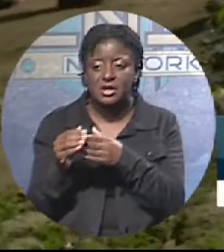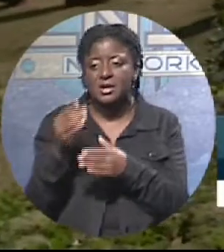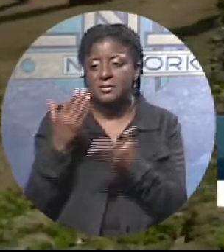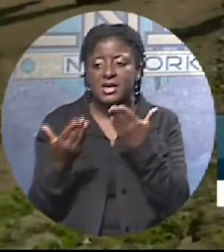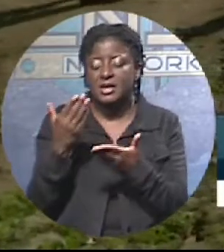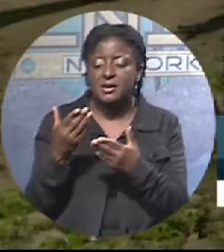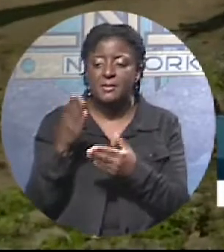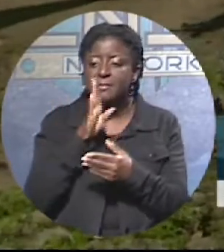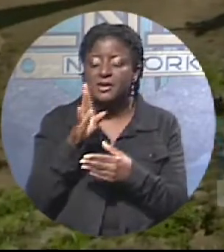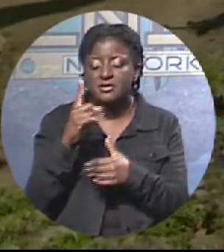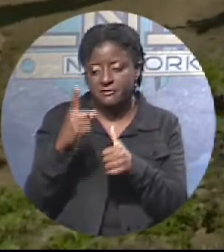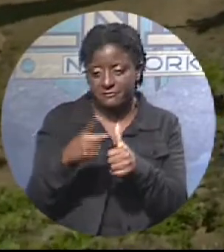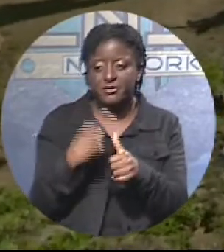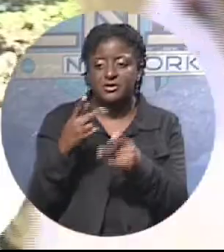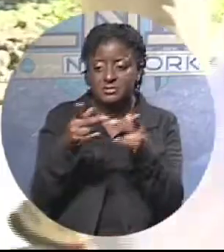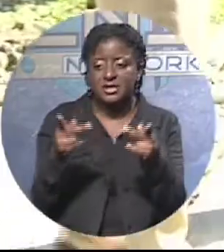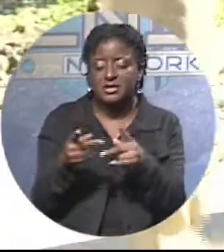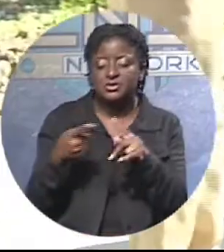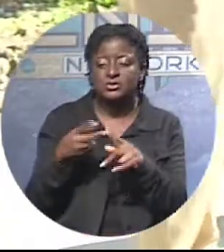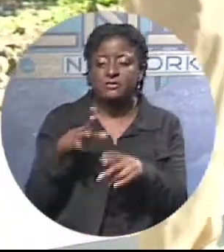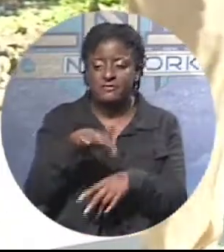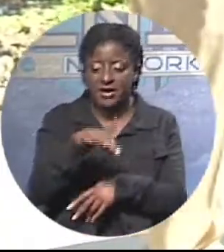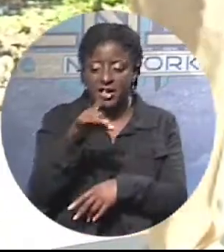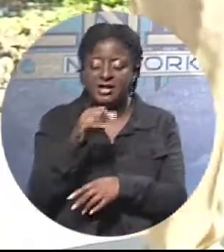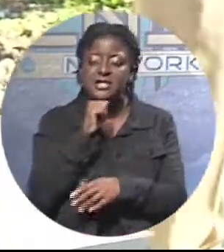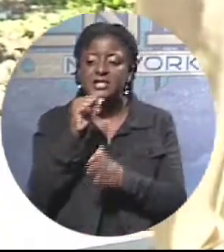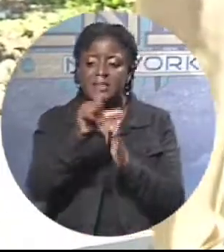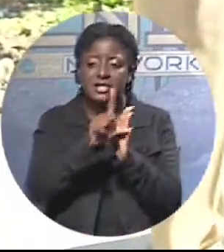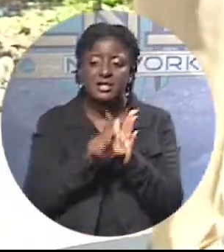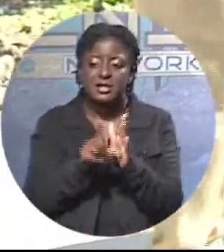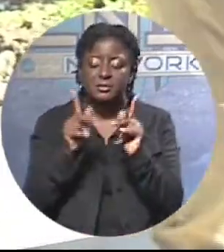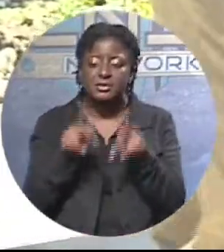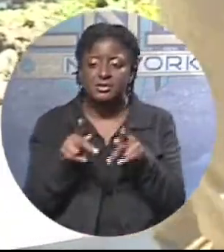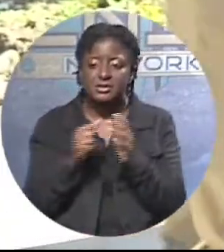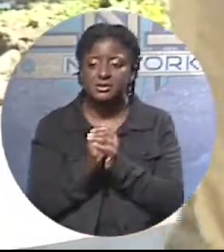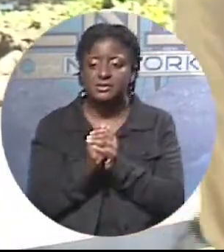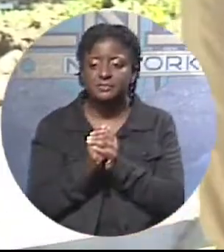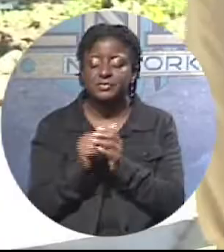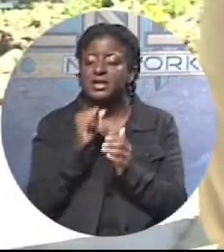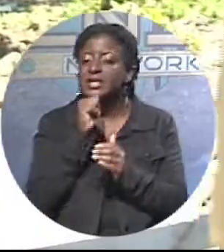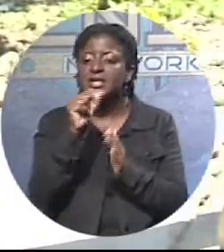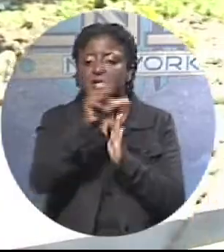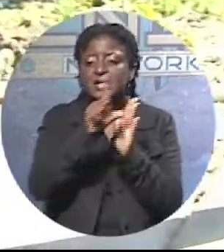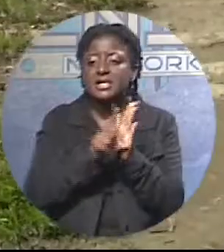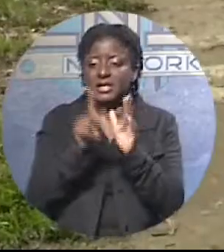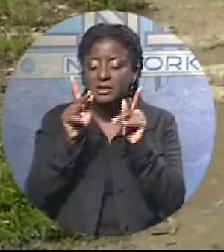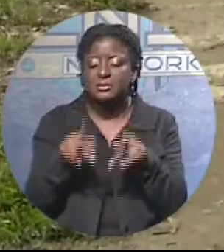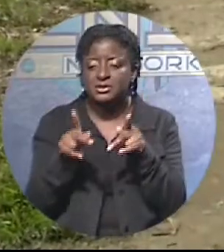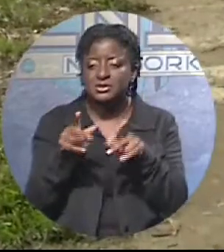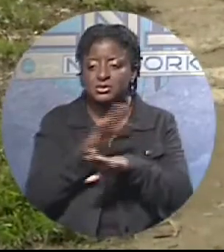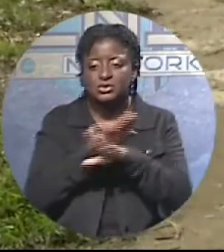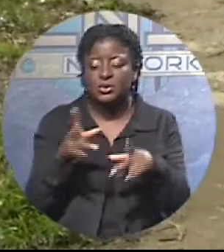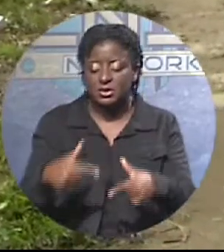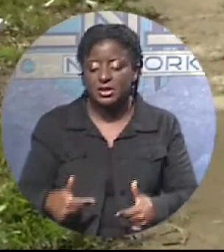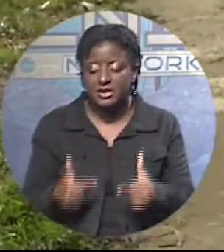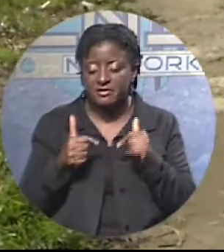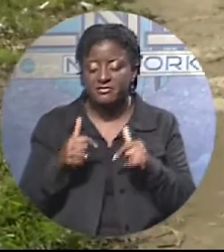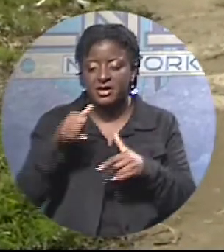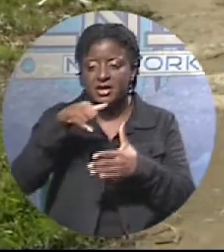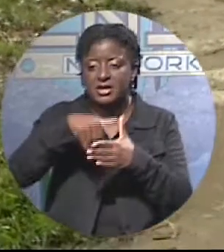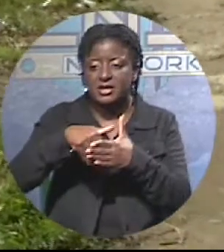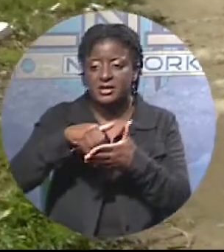most instances, this is not the case. Illegal Haitians do not live in shantytowns. When we